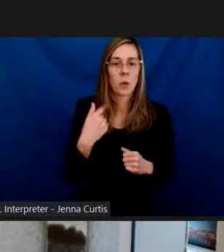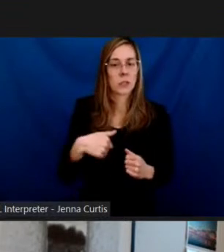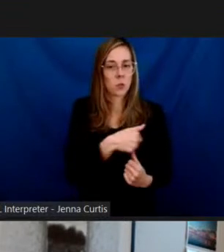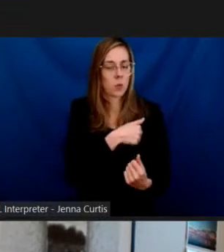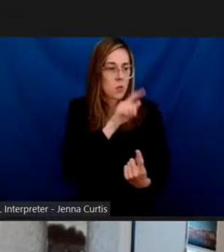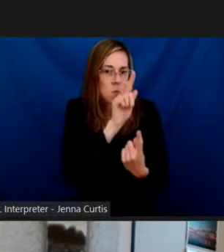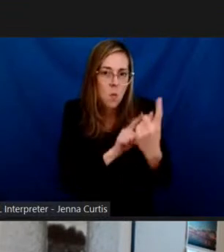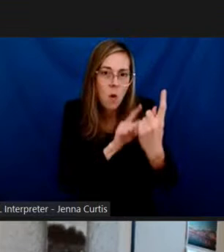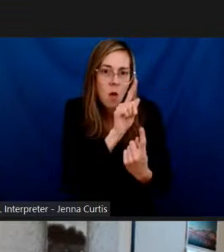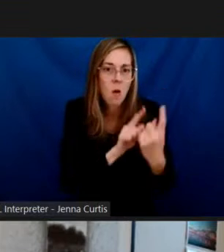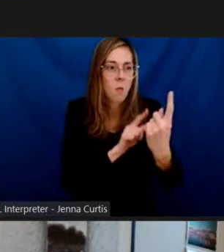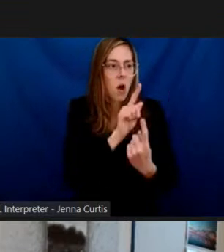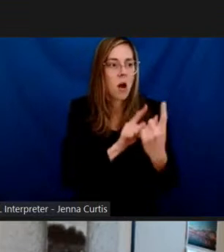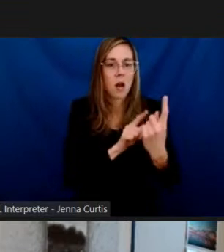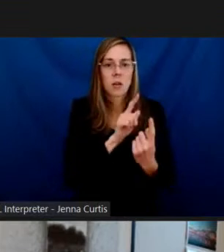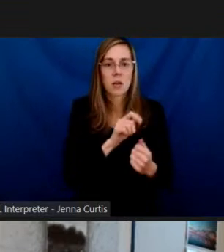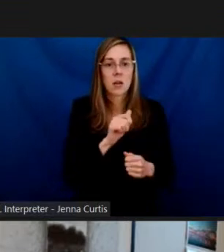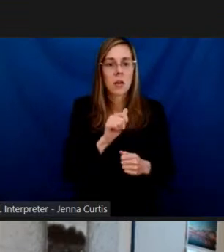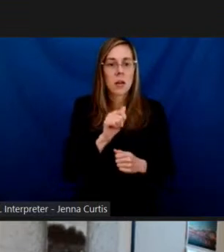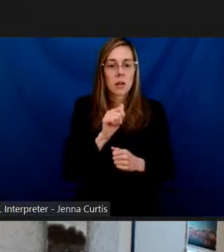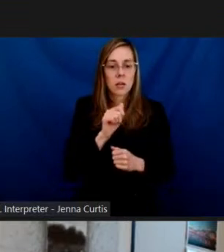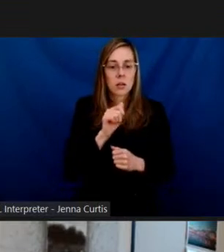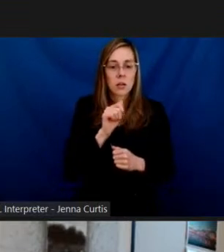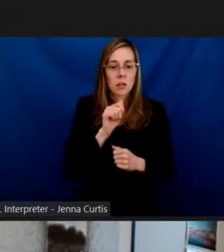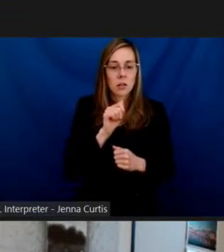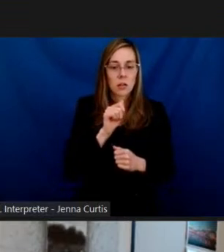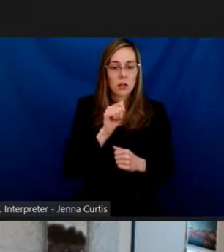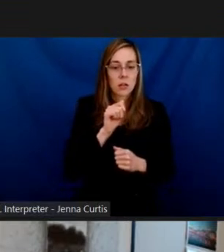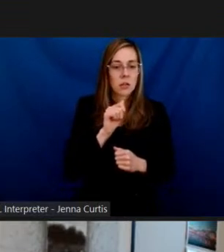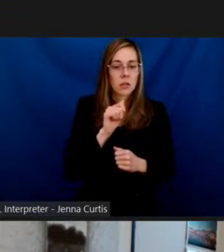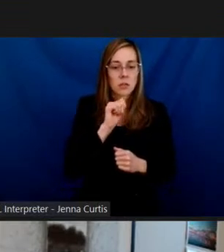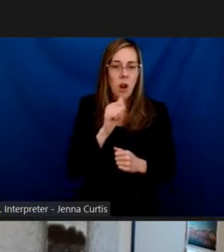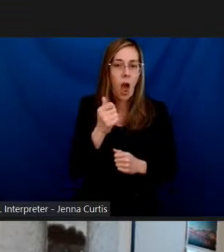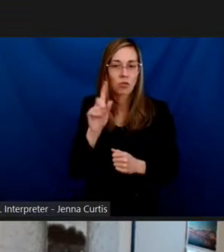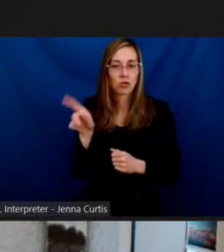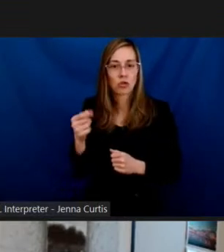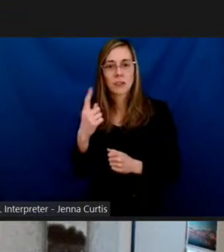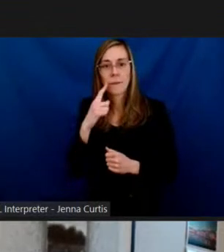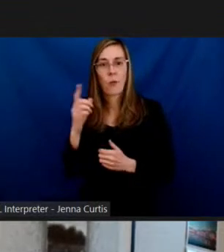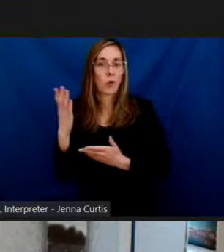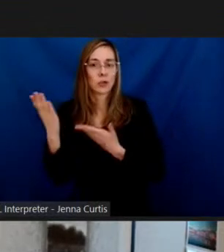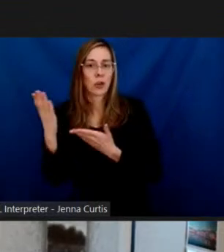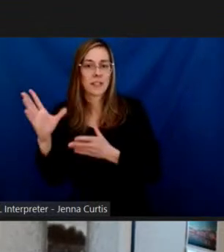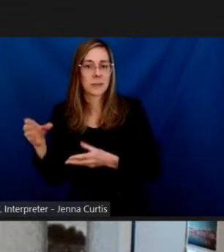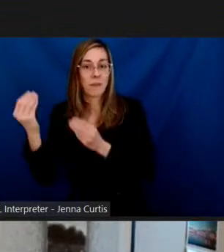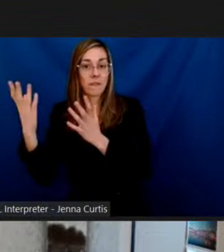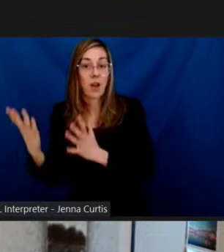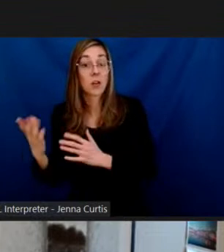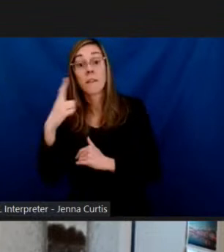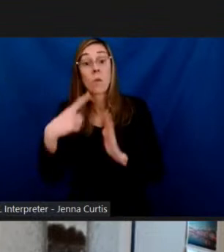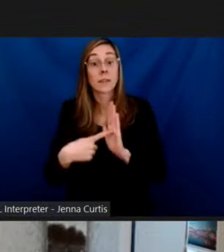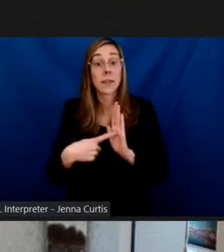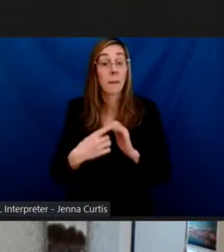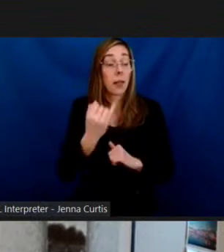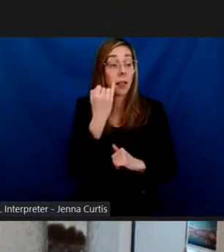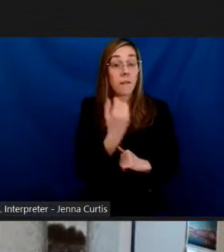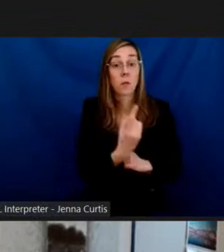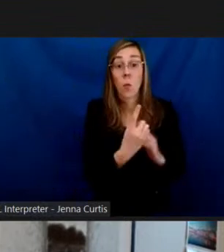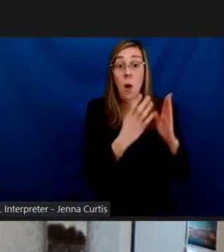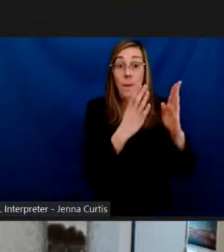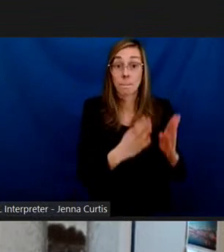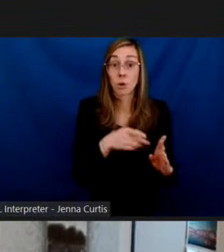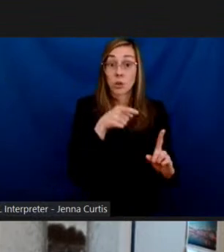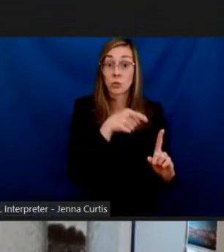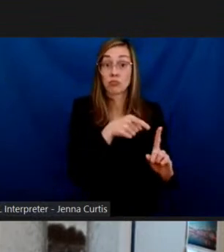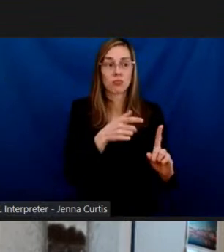residents, not for service providers that are working with them. So for example, if you have a resident that you are already engaged with